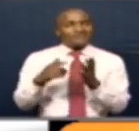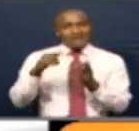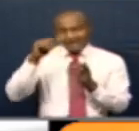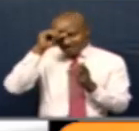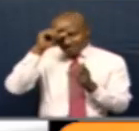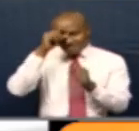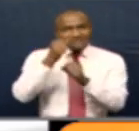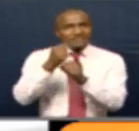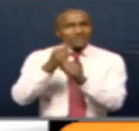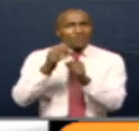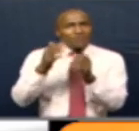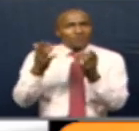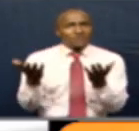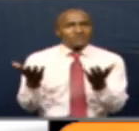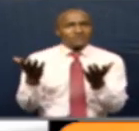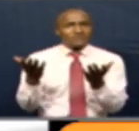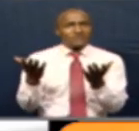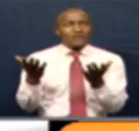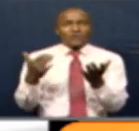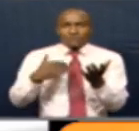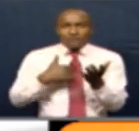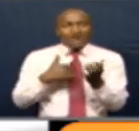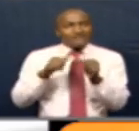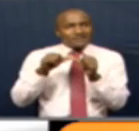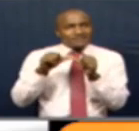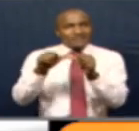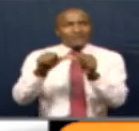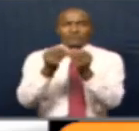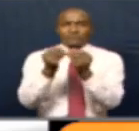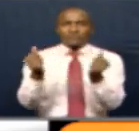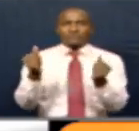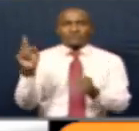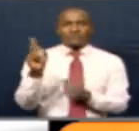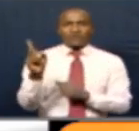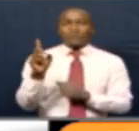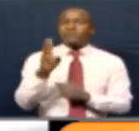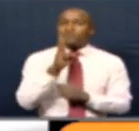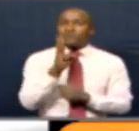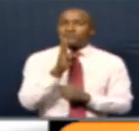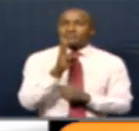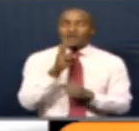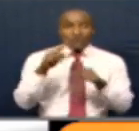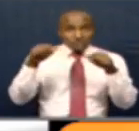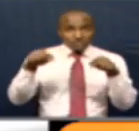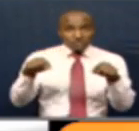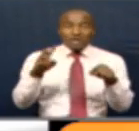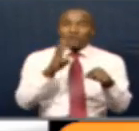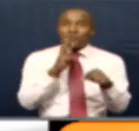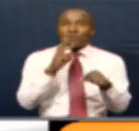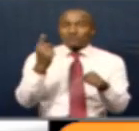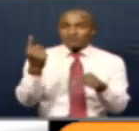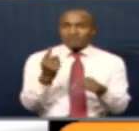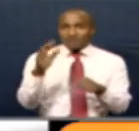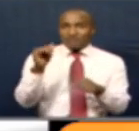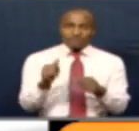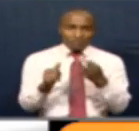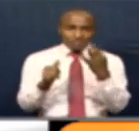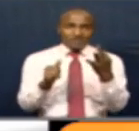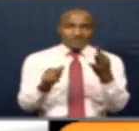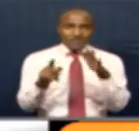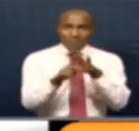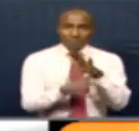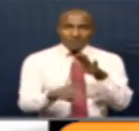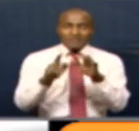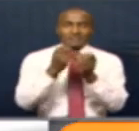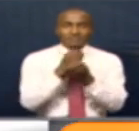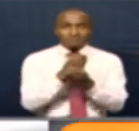done to put into place a sustainable solution for Nairobi's water? Mm-hmm. Today, your water comes from three primary supplies.